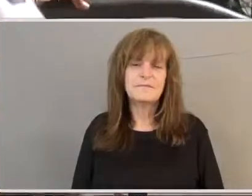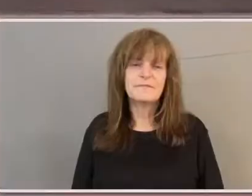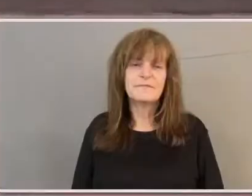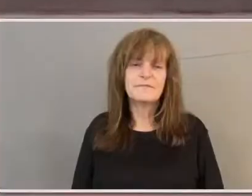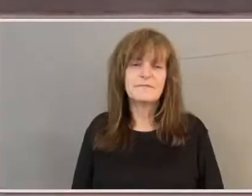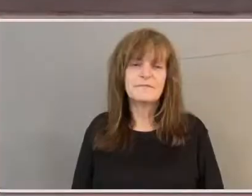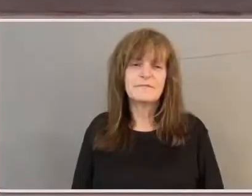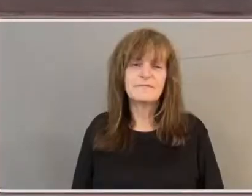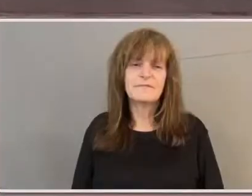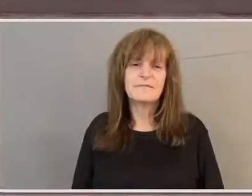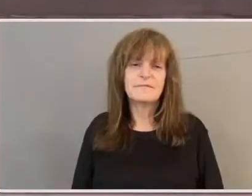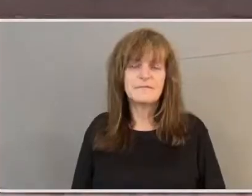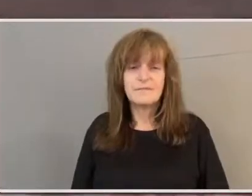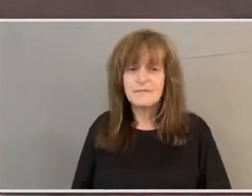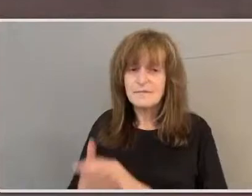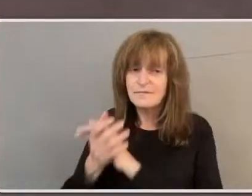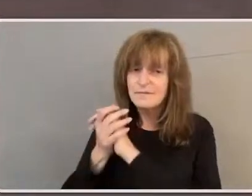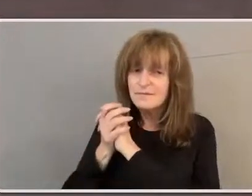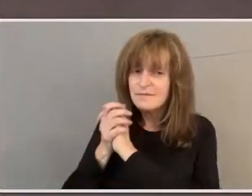Congratulations again, Minister Mulroney.